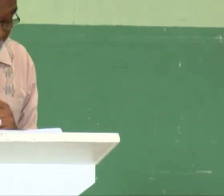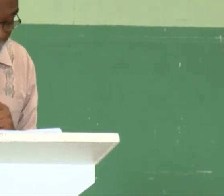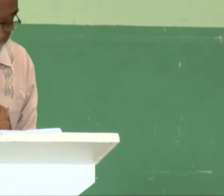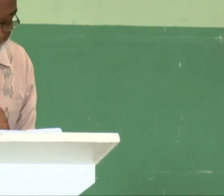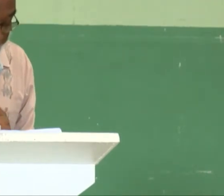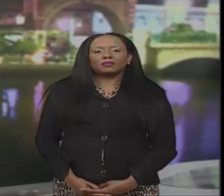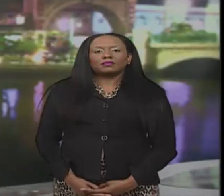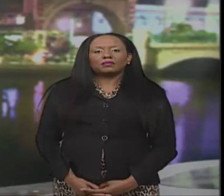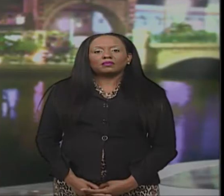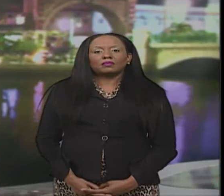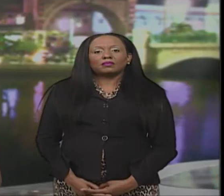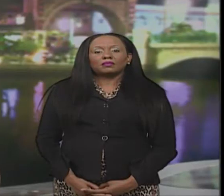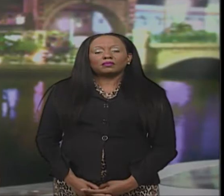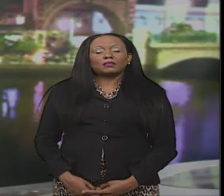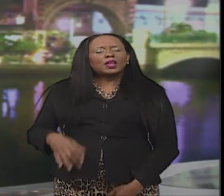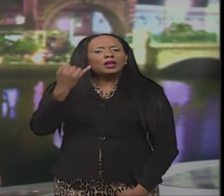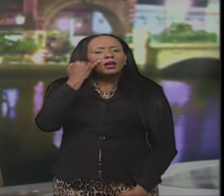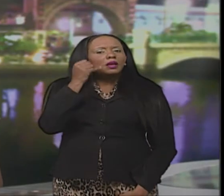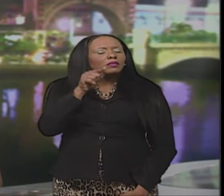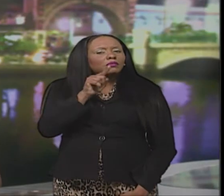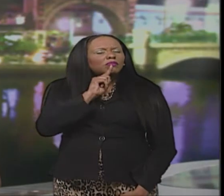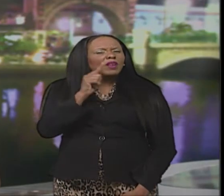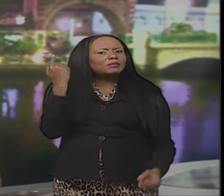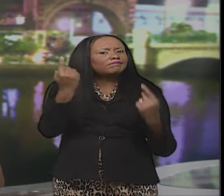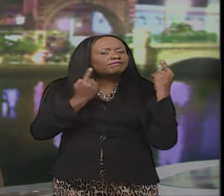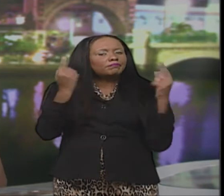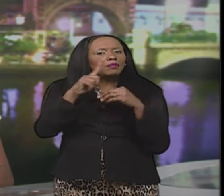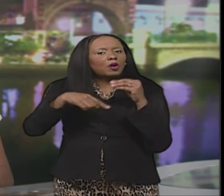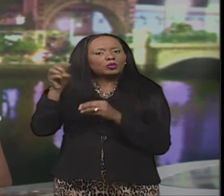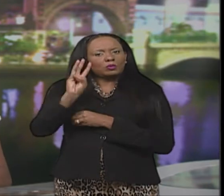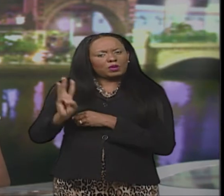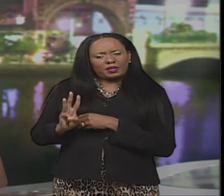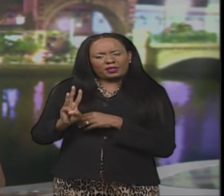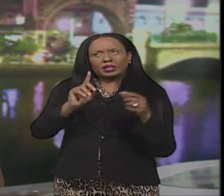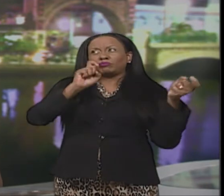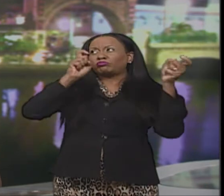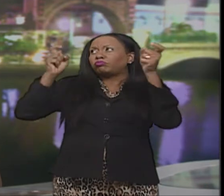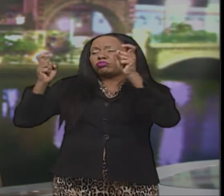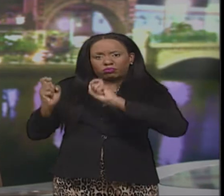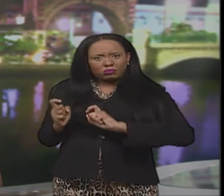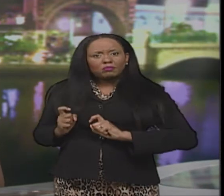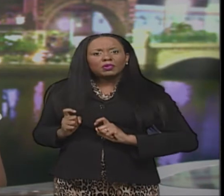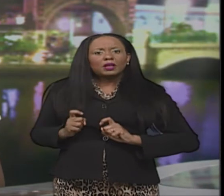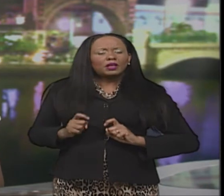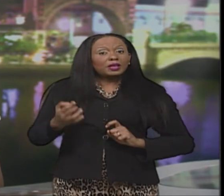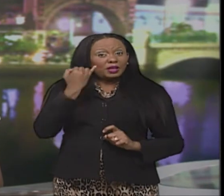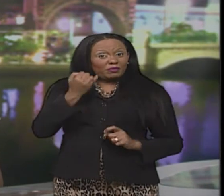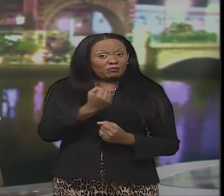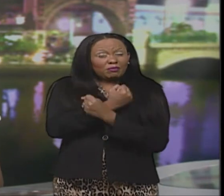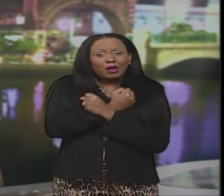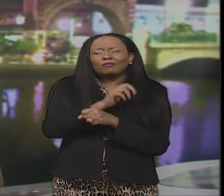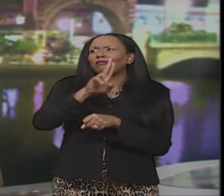very high energy bill. Well, if you're concerned about the effects of climate change, if you love the natural environment, or you're